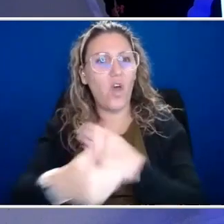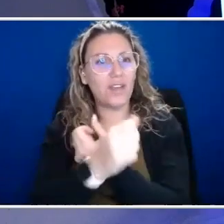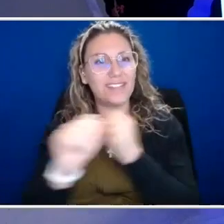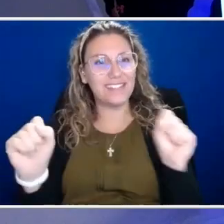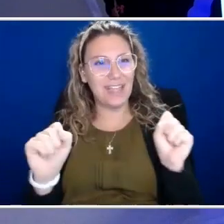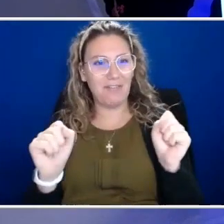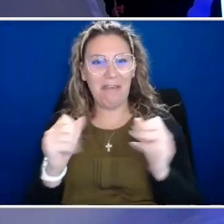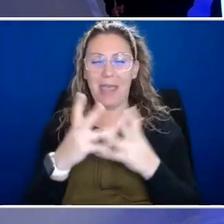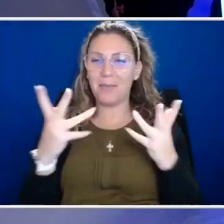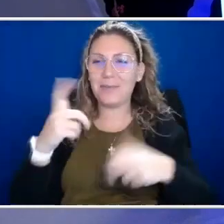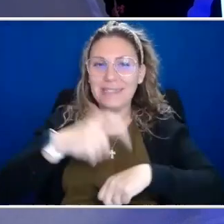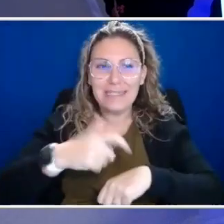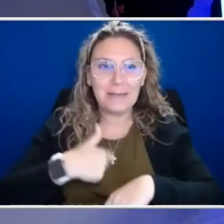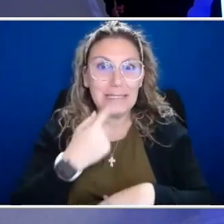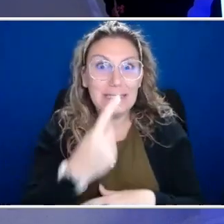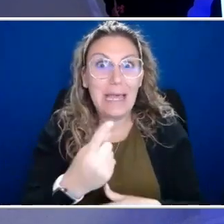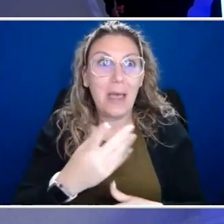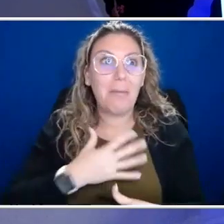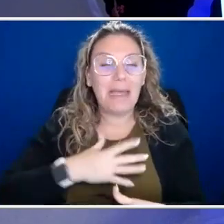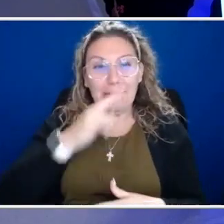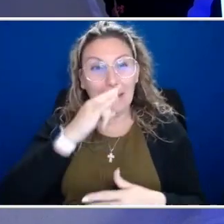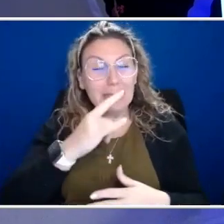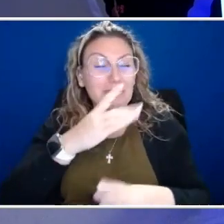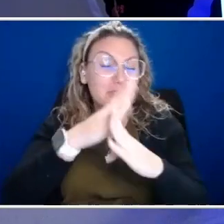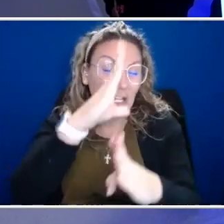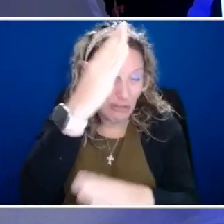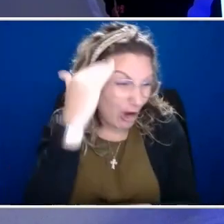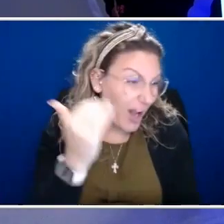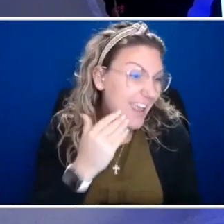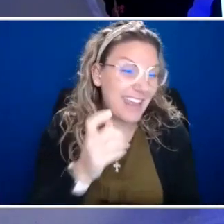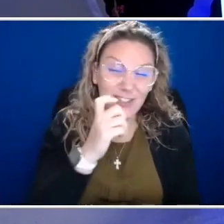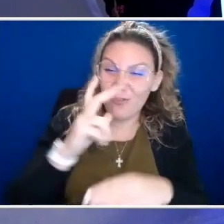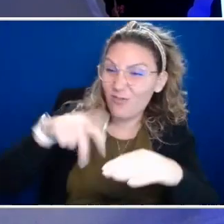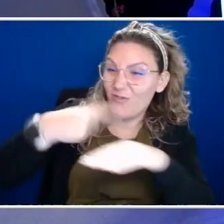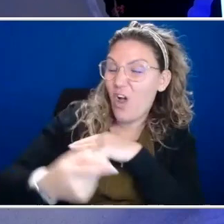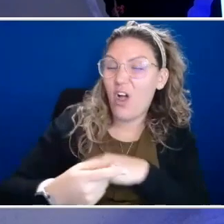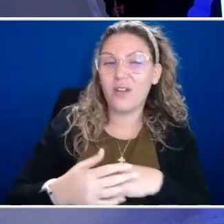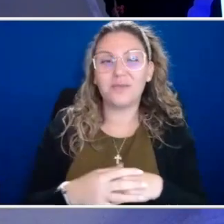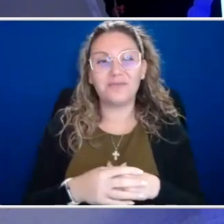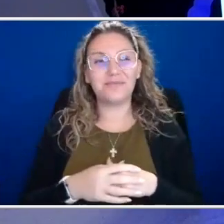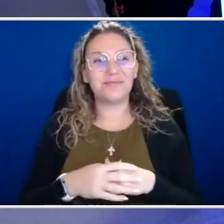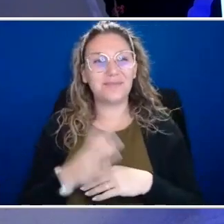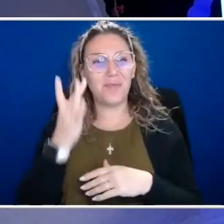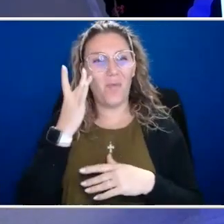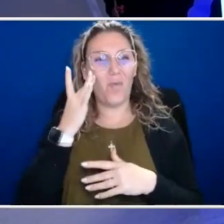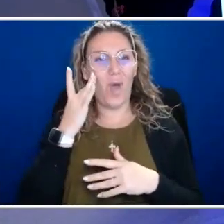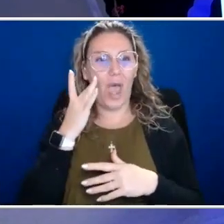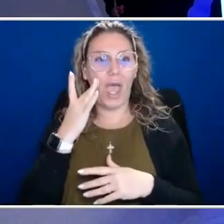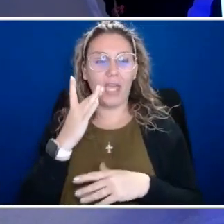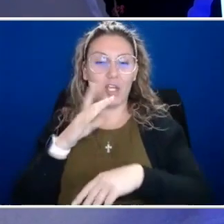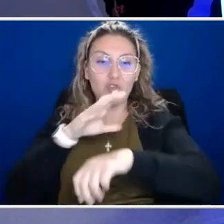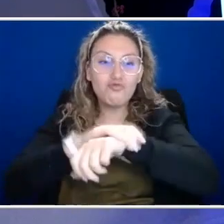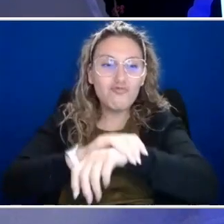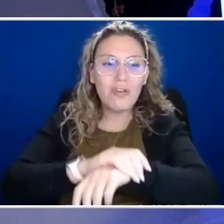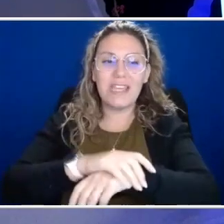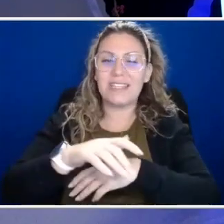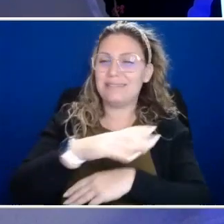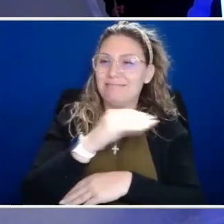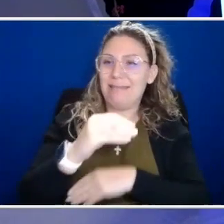like, protect your head or don't fall here, or, that's why we get so many wrists and elbows, because people are catching themselves. But is